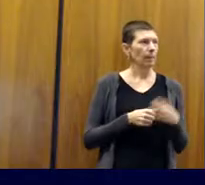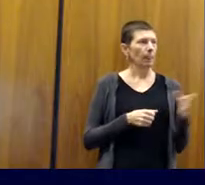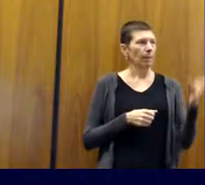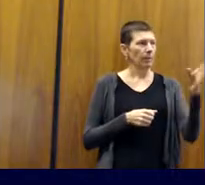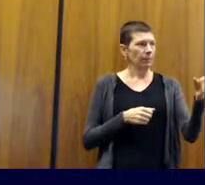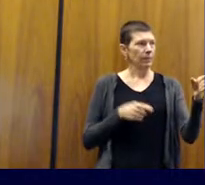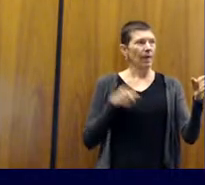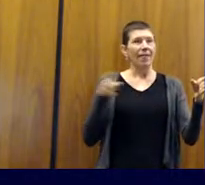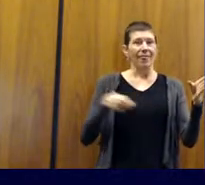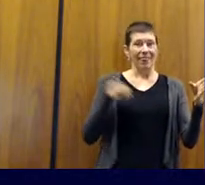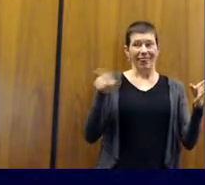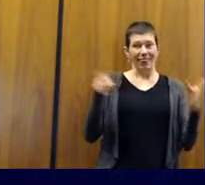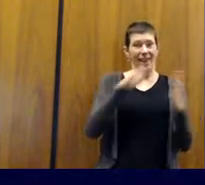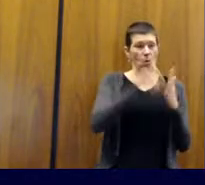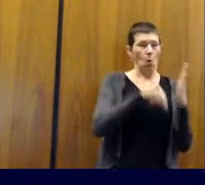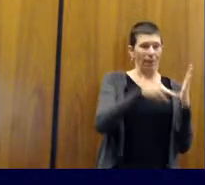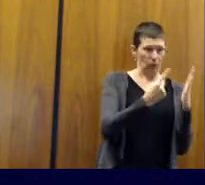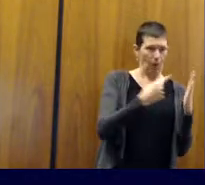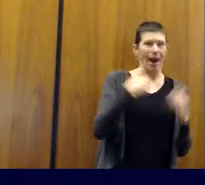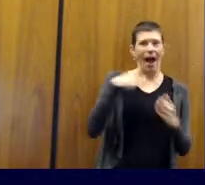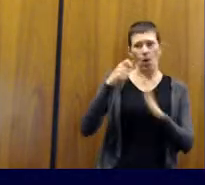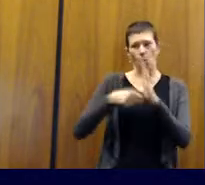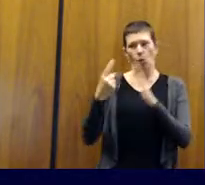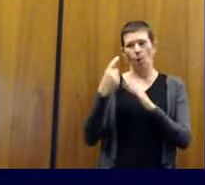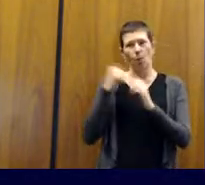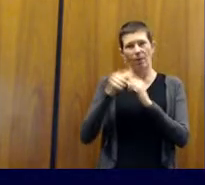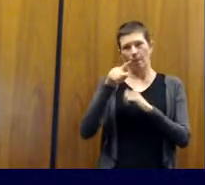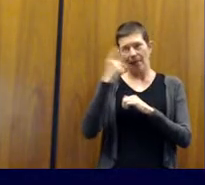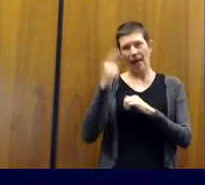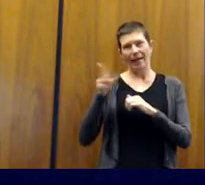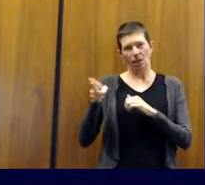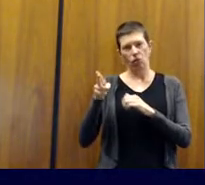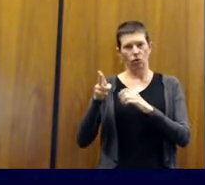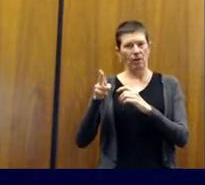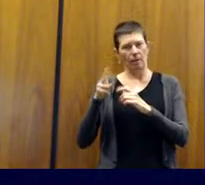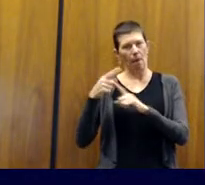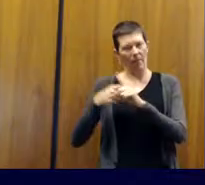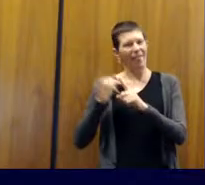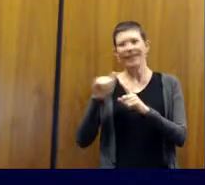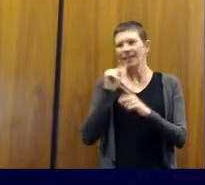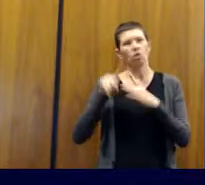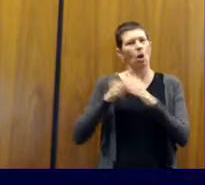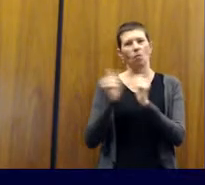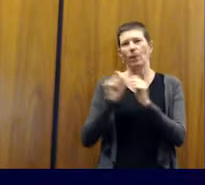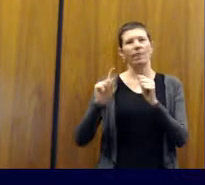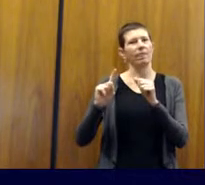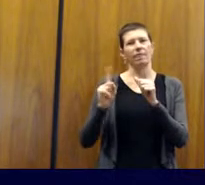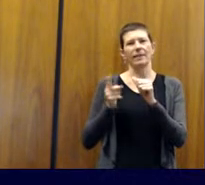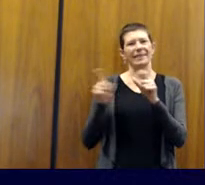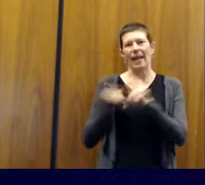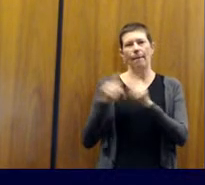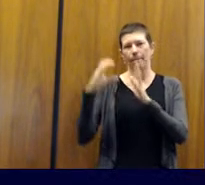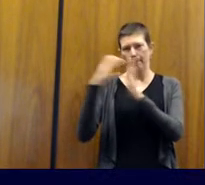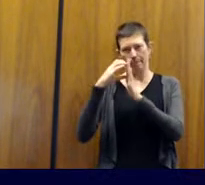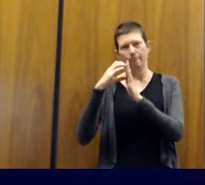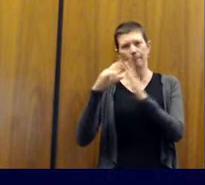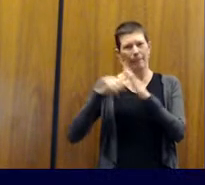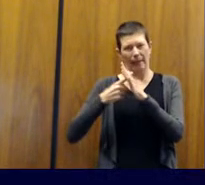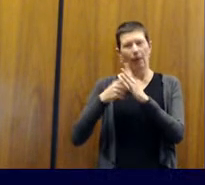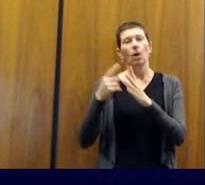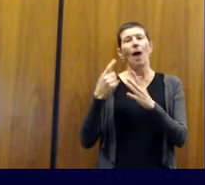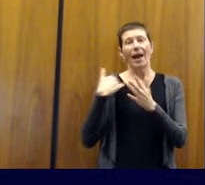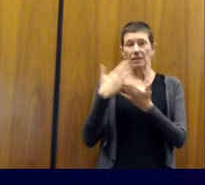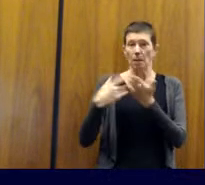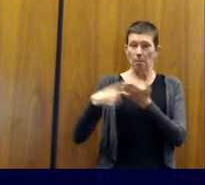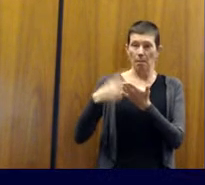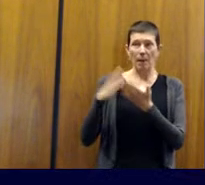this one. I wrote the one on Black History Month, which didn't start out with the same preamble. You'll recall that we had some discussion where we might